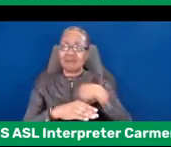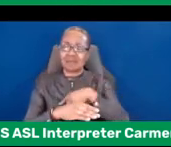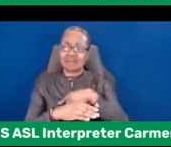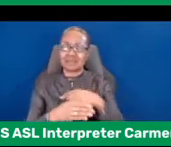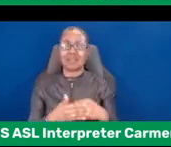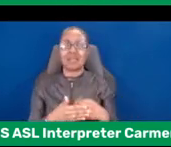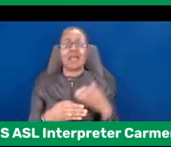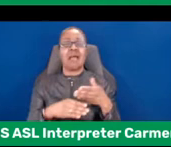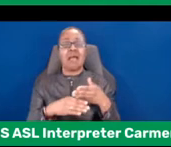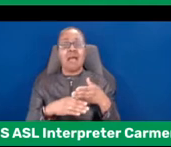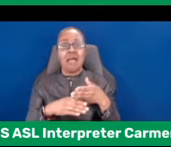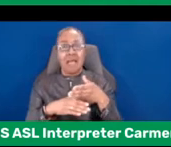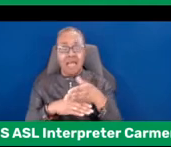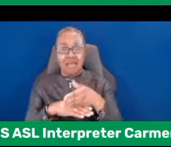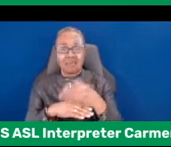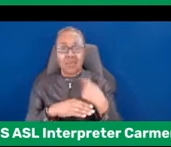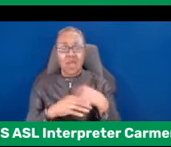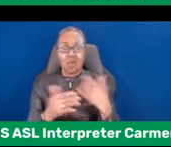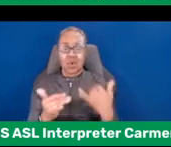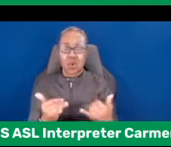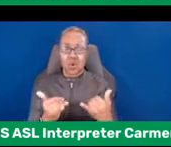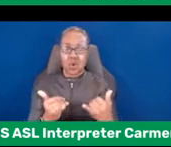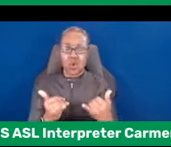beyond our current perception of them.